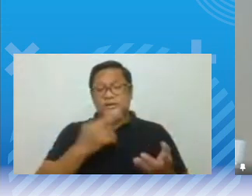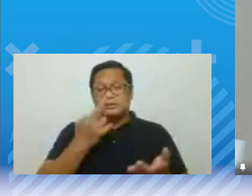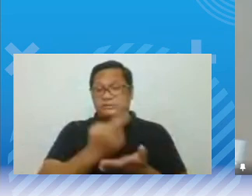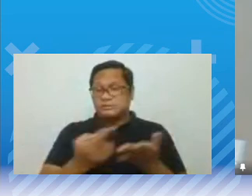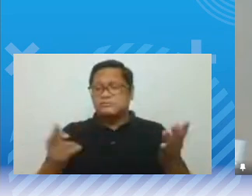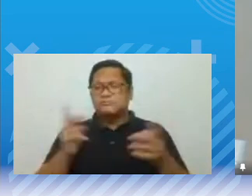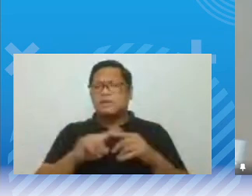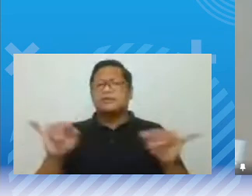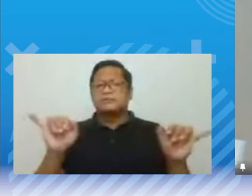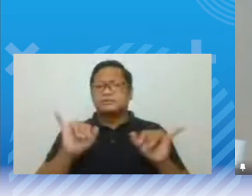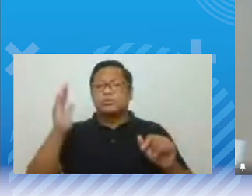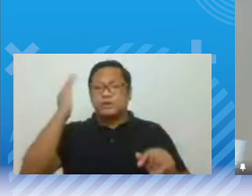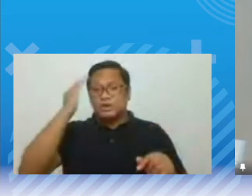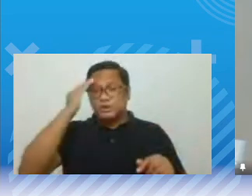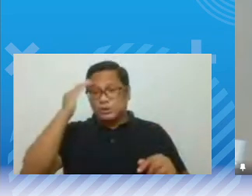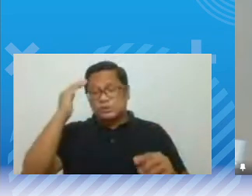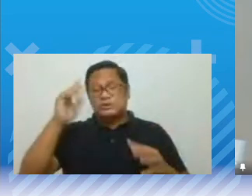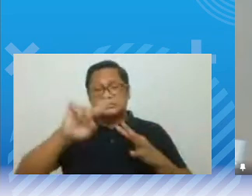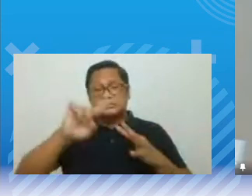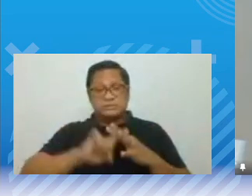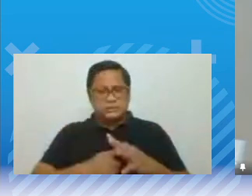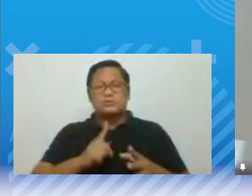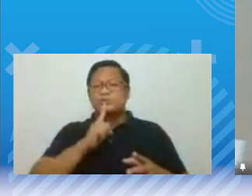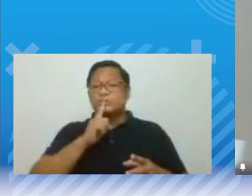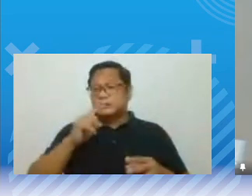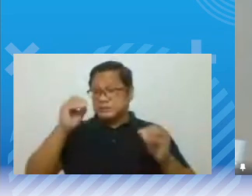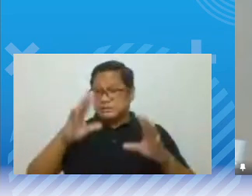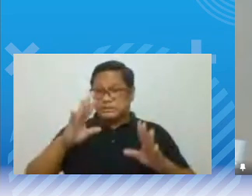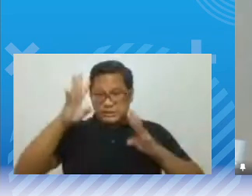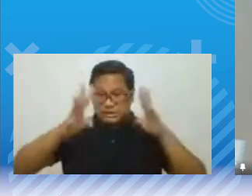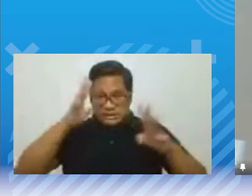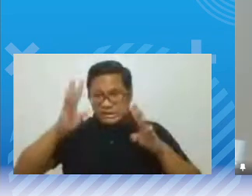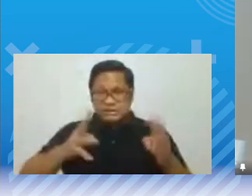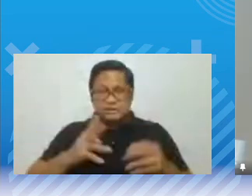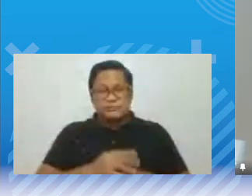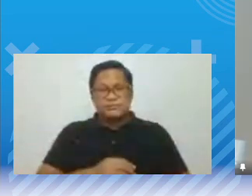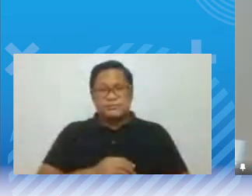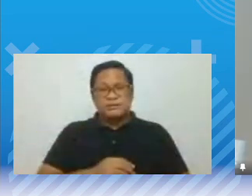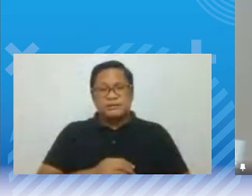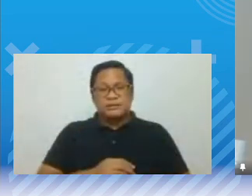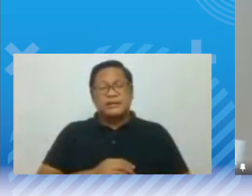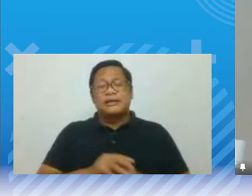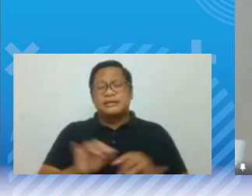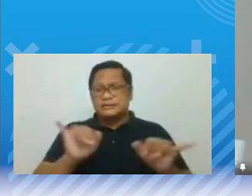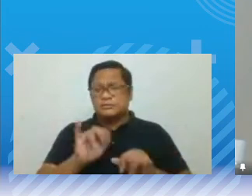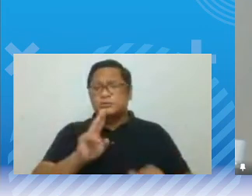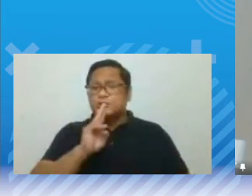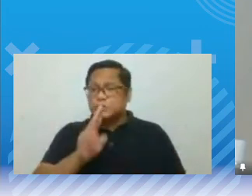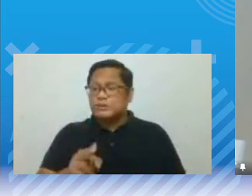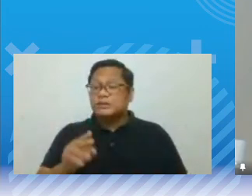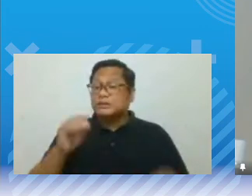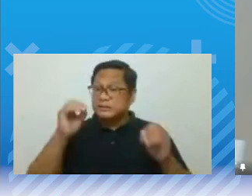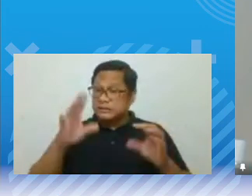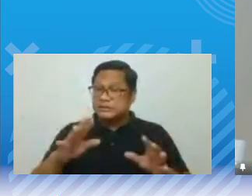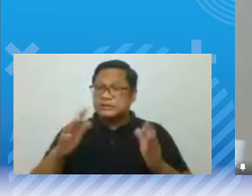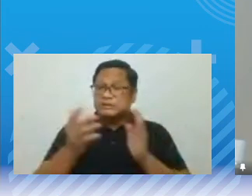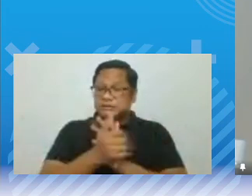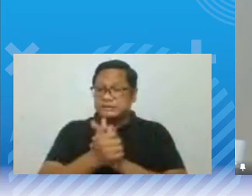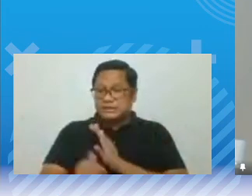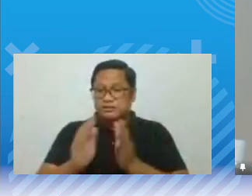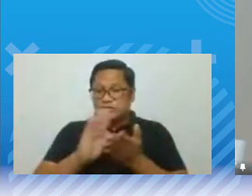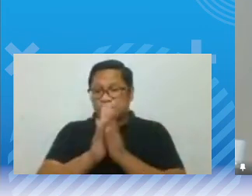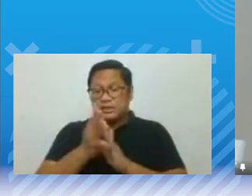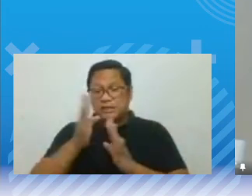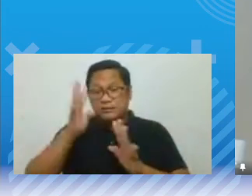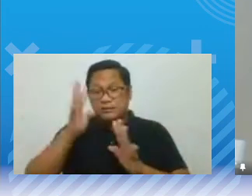teachers are creative. It's just that, and I'm sure teachers will continue to become creative. It's just that, of course,